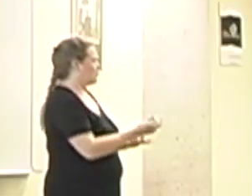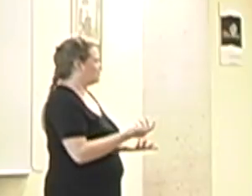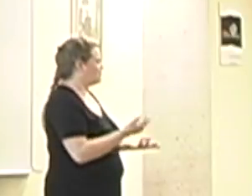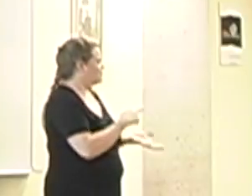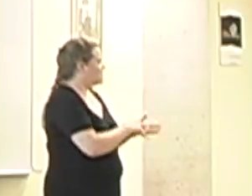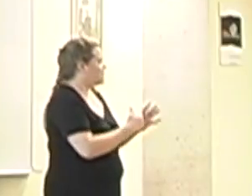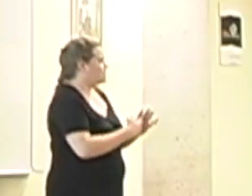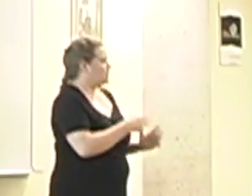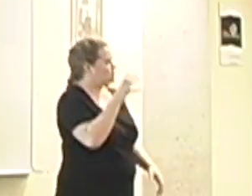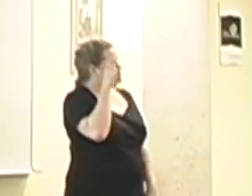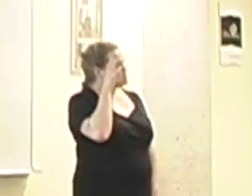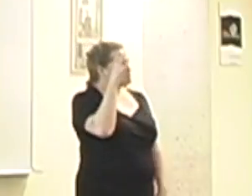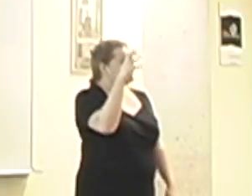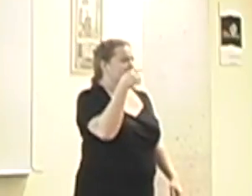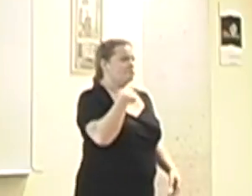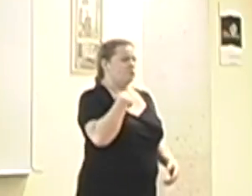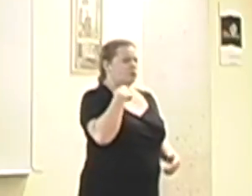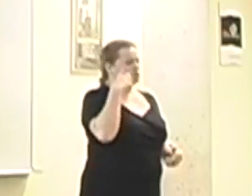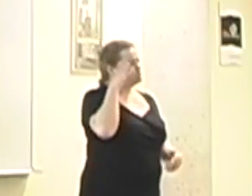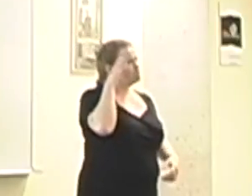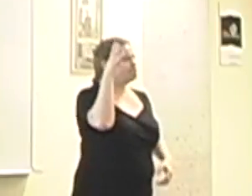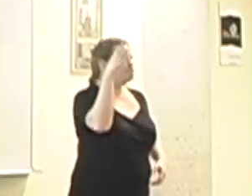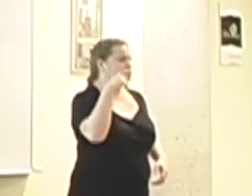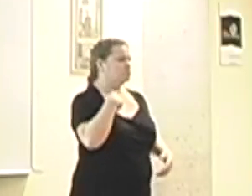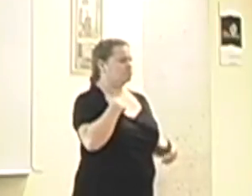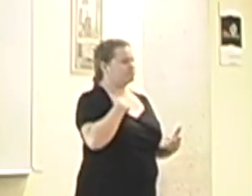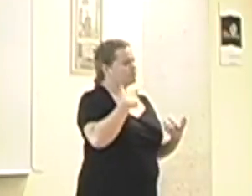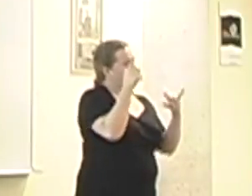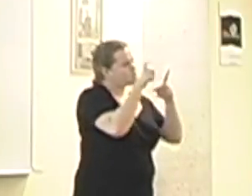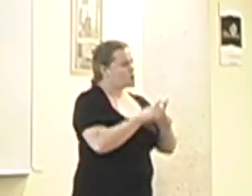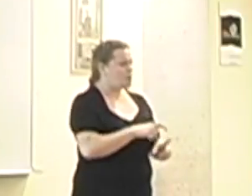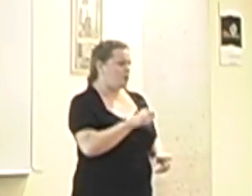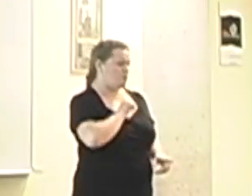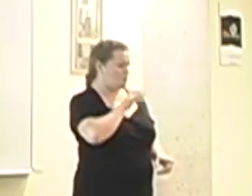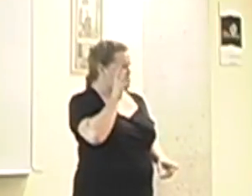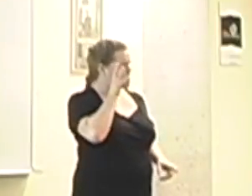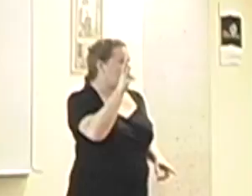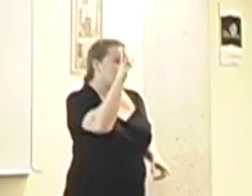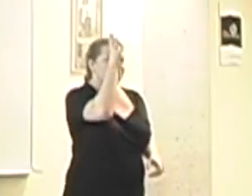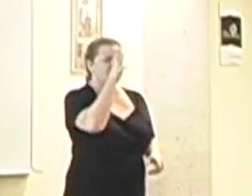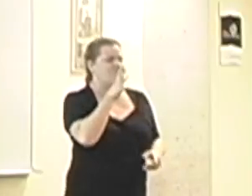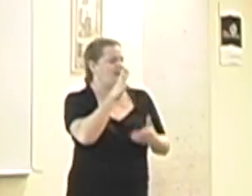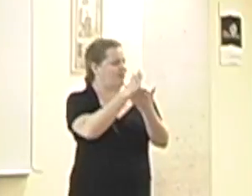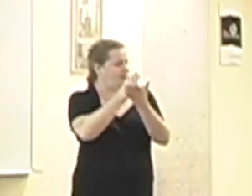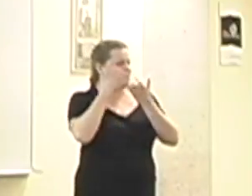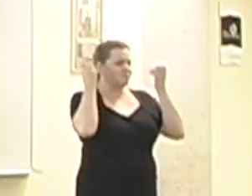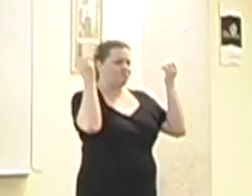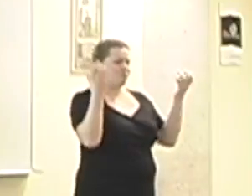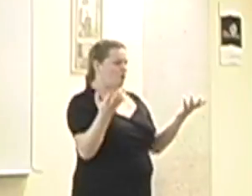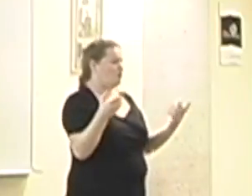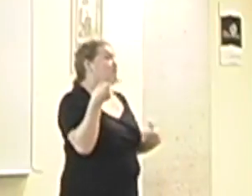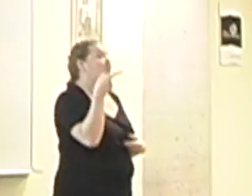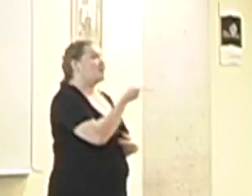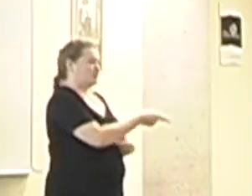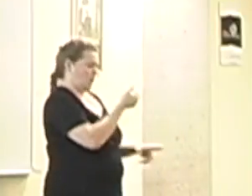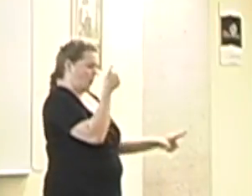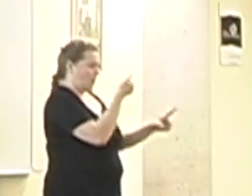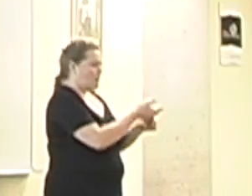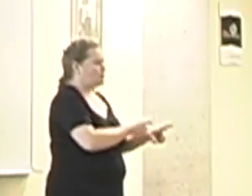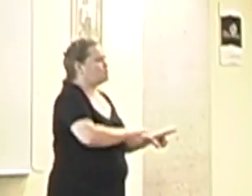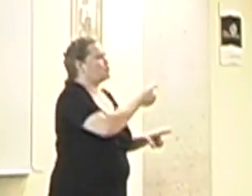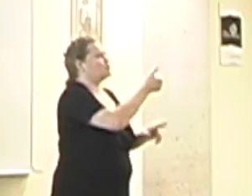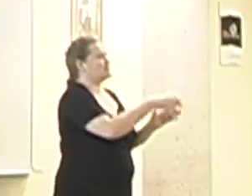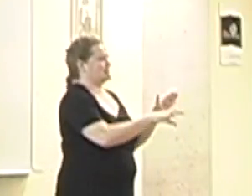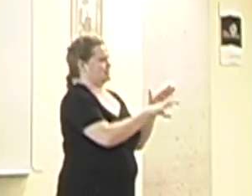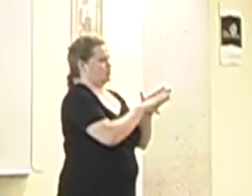vocabulary without the active collaboration of the parent, they invent iconic signs. Why? Well, presumably iconic signs